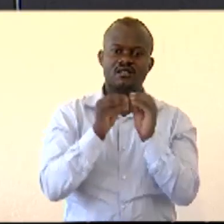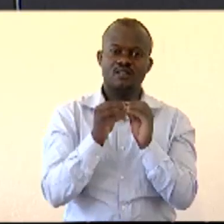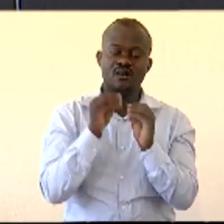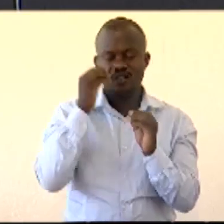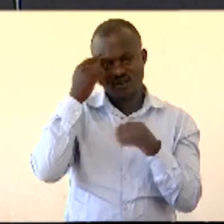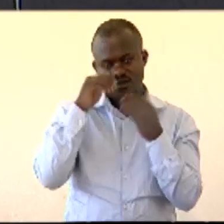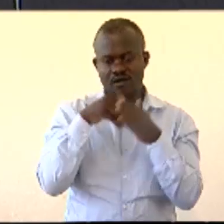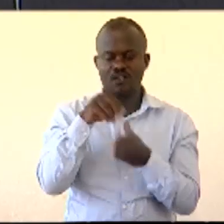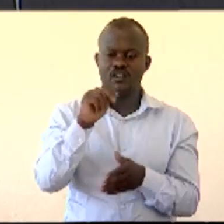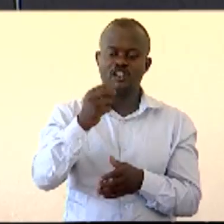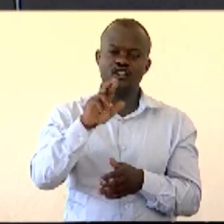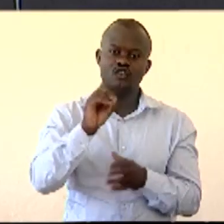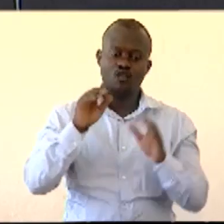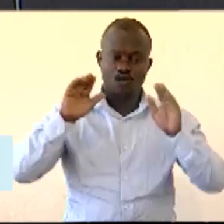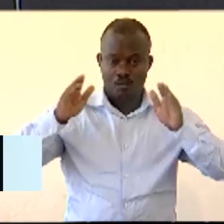neutral compound